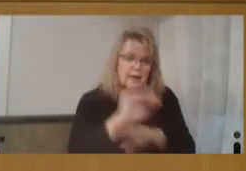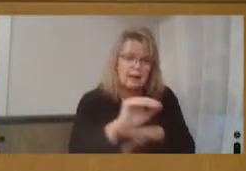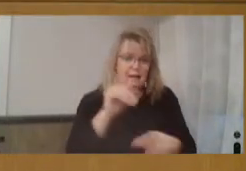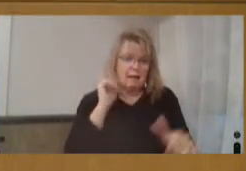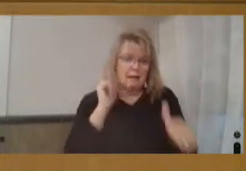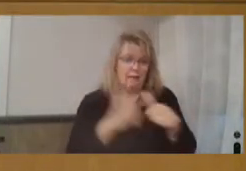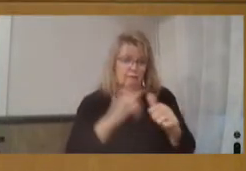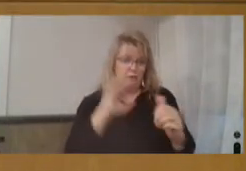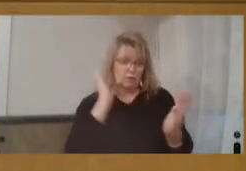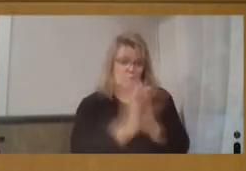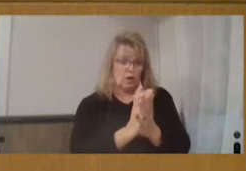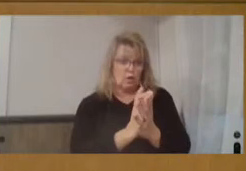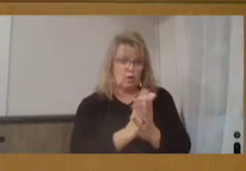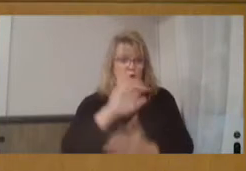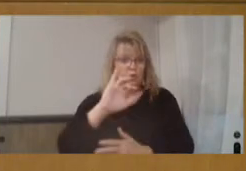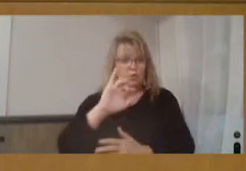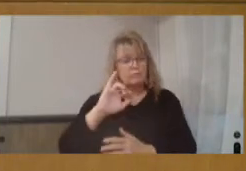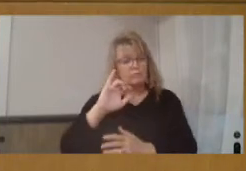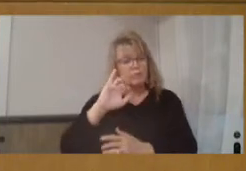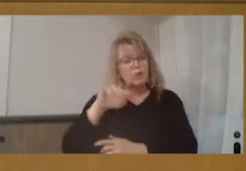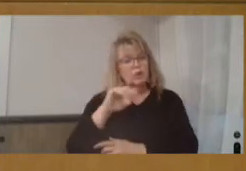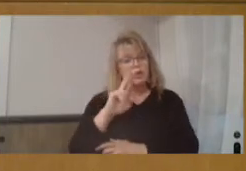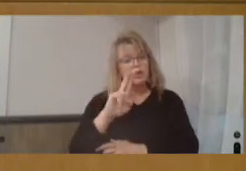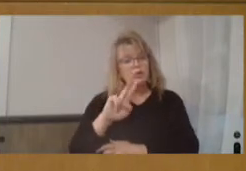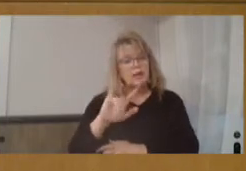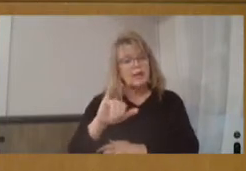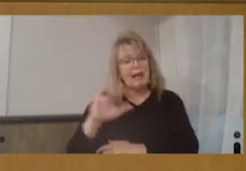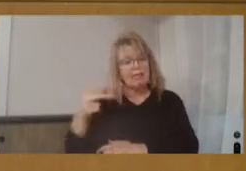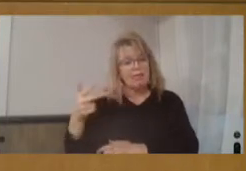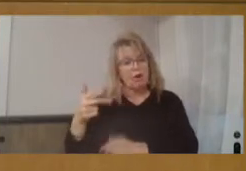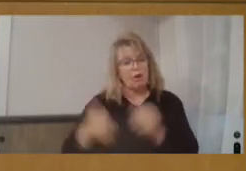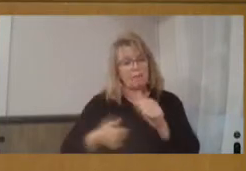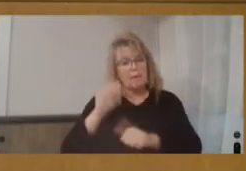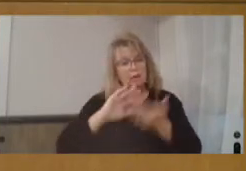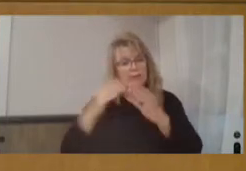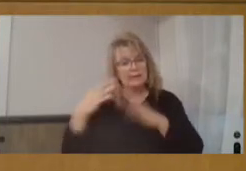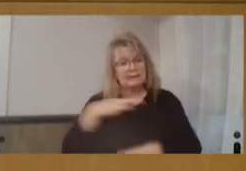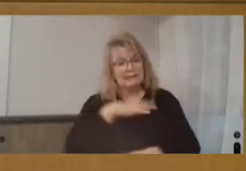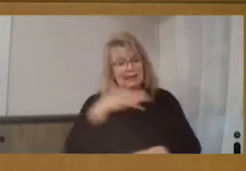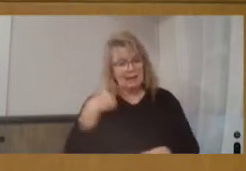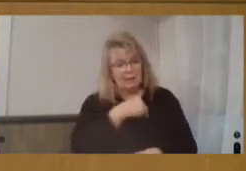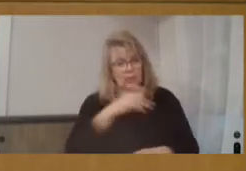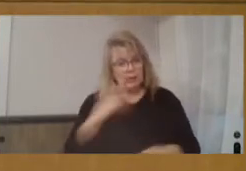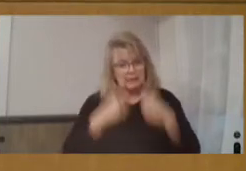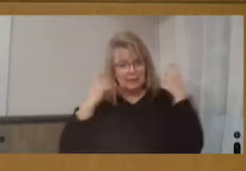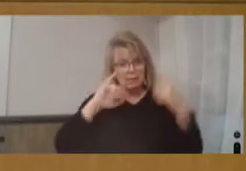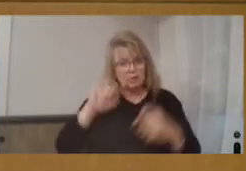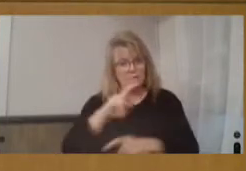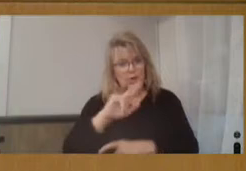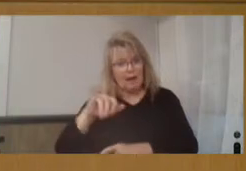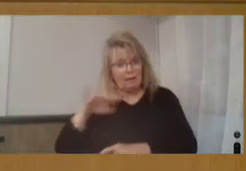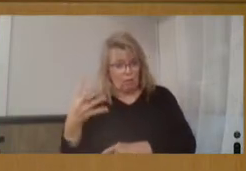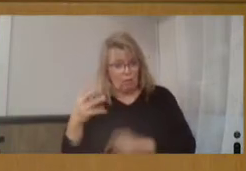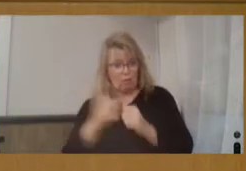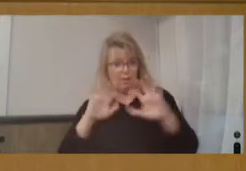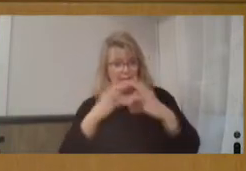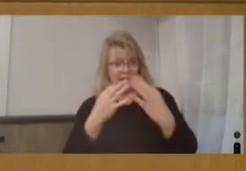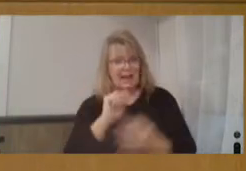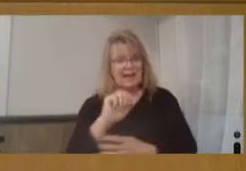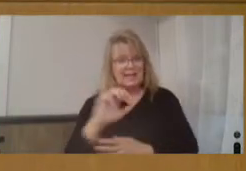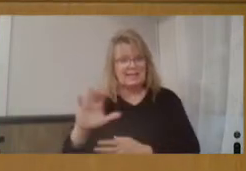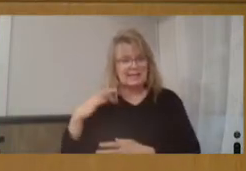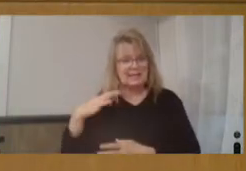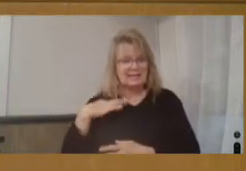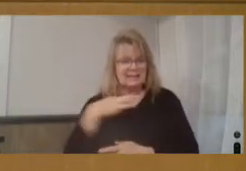folder was taken on July 3rd. When most city staff members were celebrating the 4th of July with their families, ACC staff